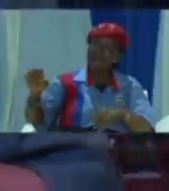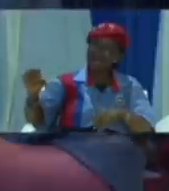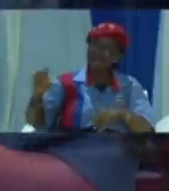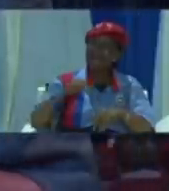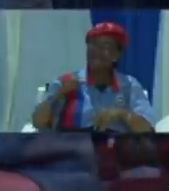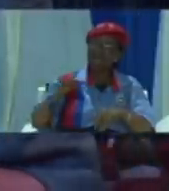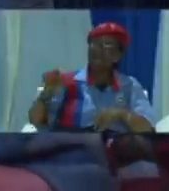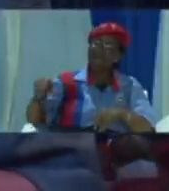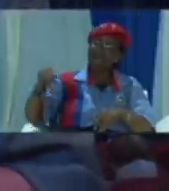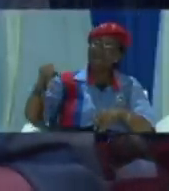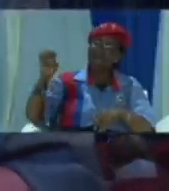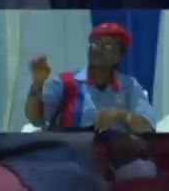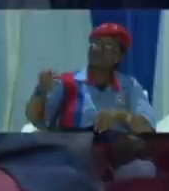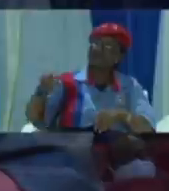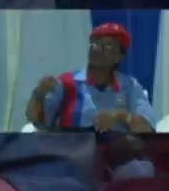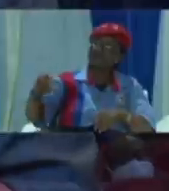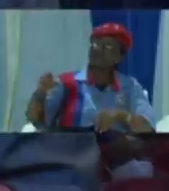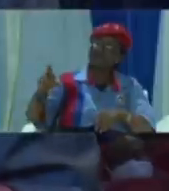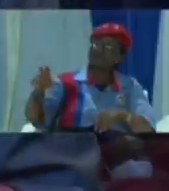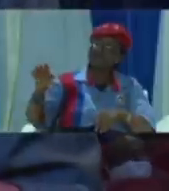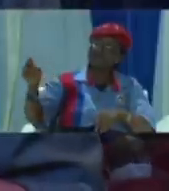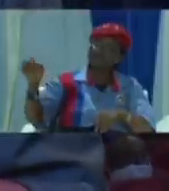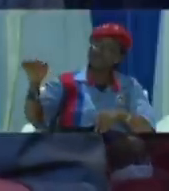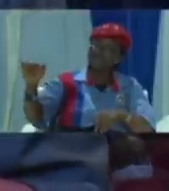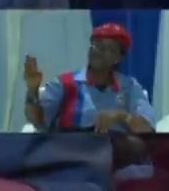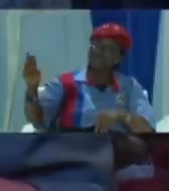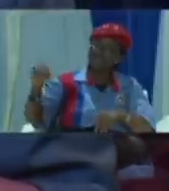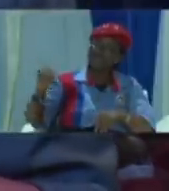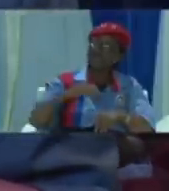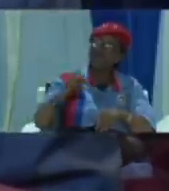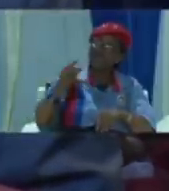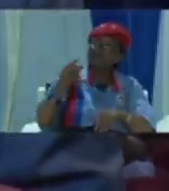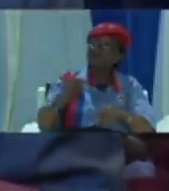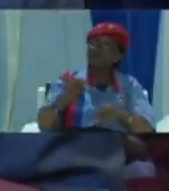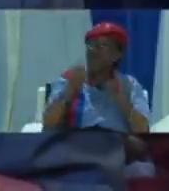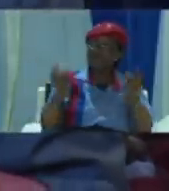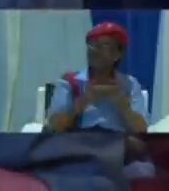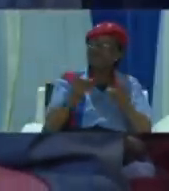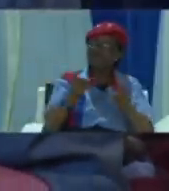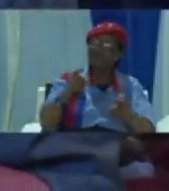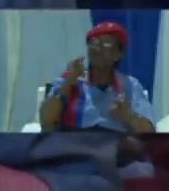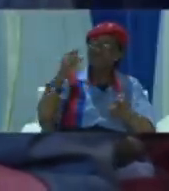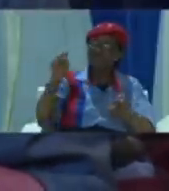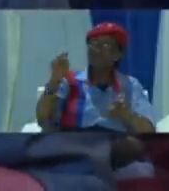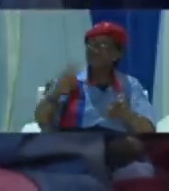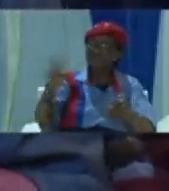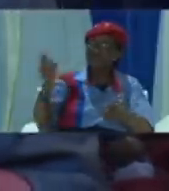And he placed Manasseh where the right hand of the father will land.